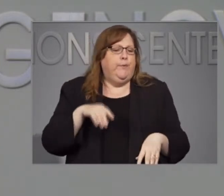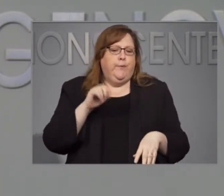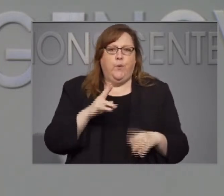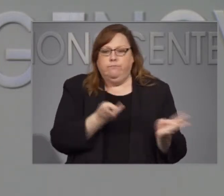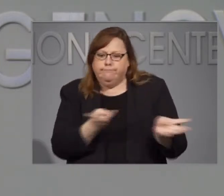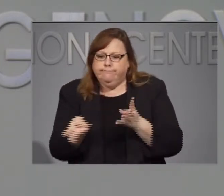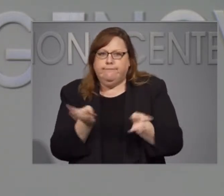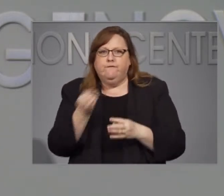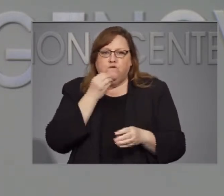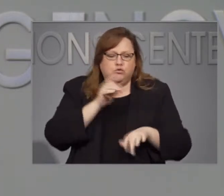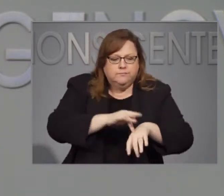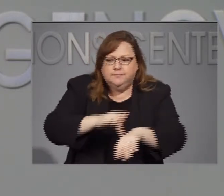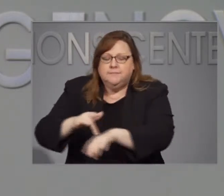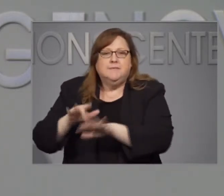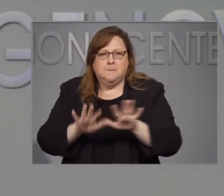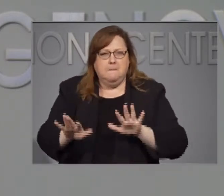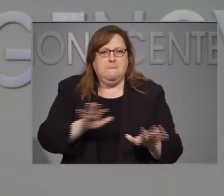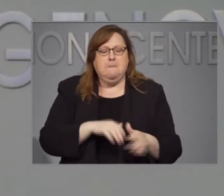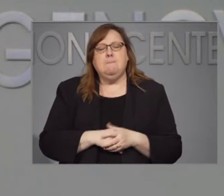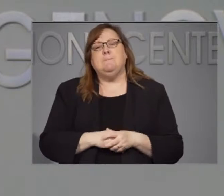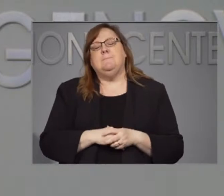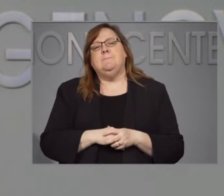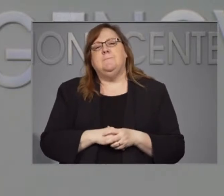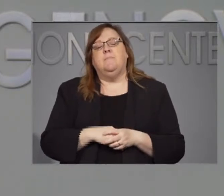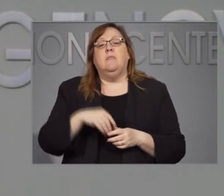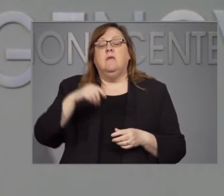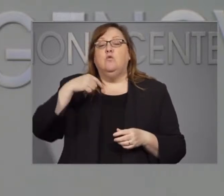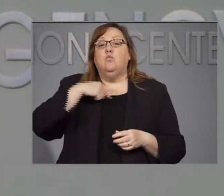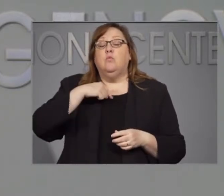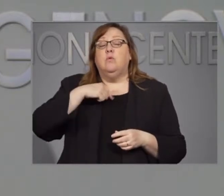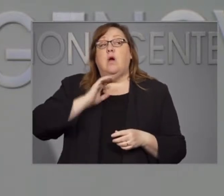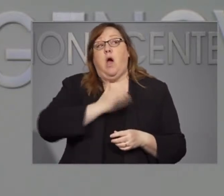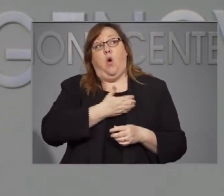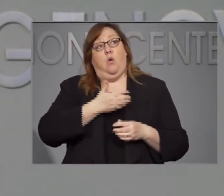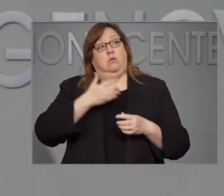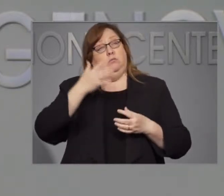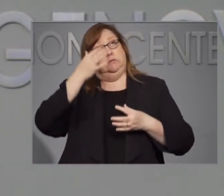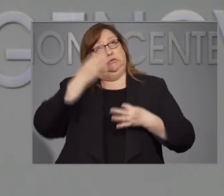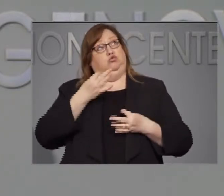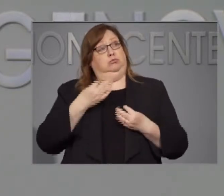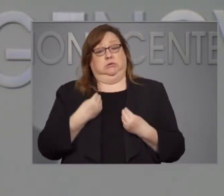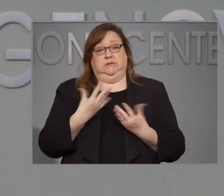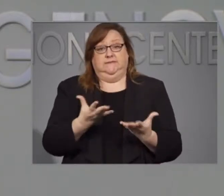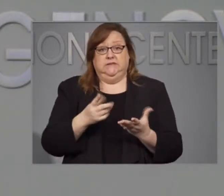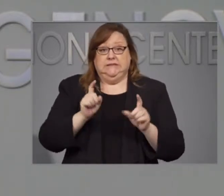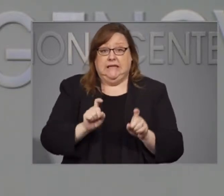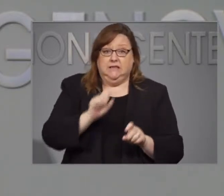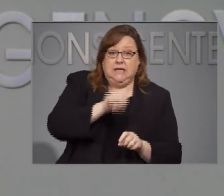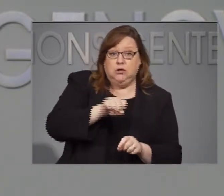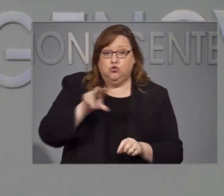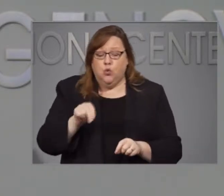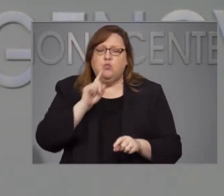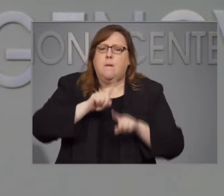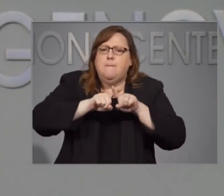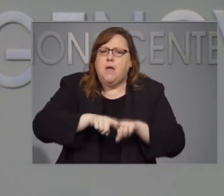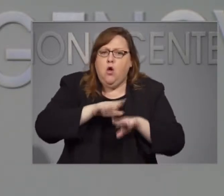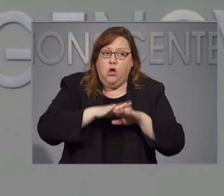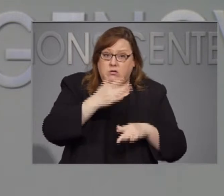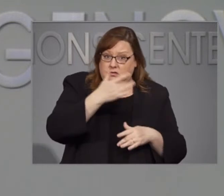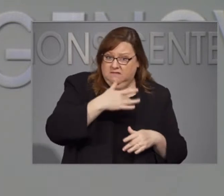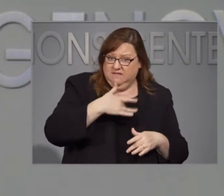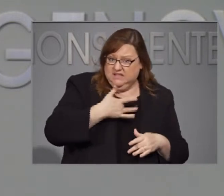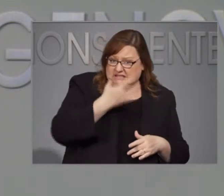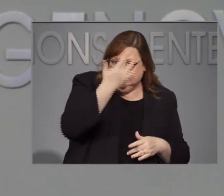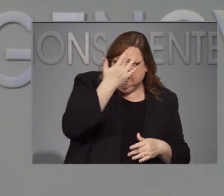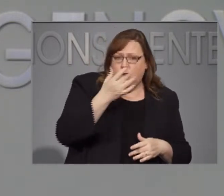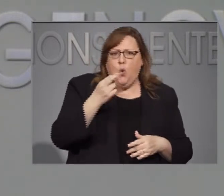testing is a combination of both symptoms and exposure that people have. And that's a good thing. It means that we are targeting our